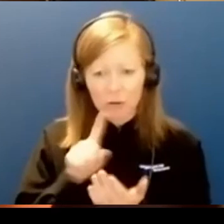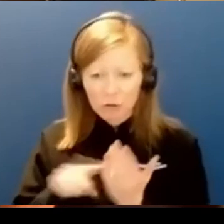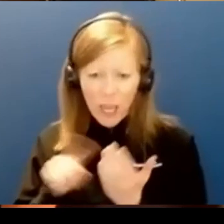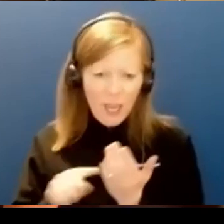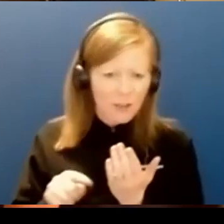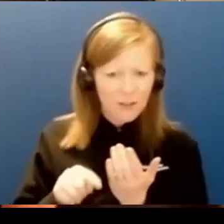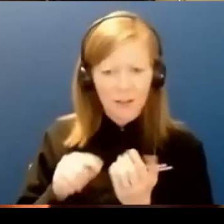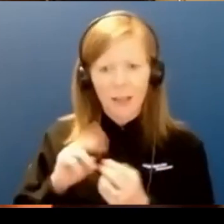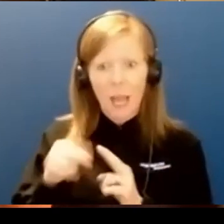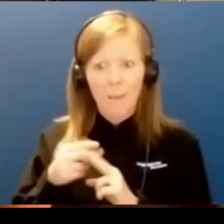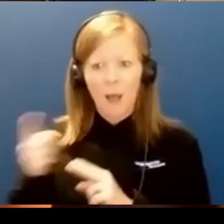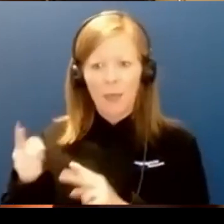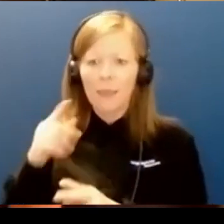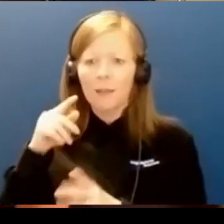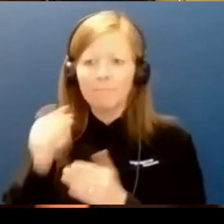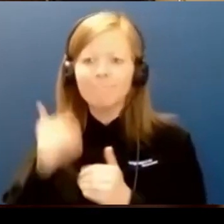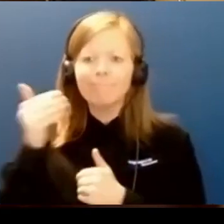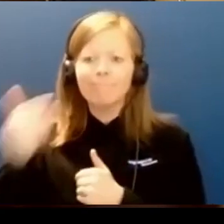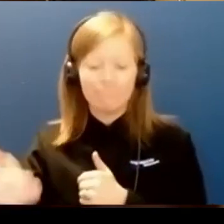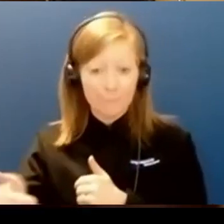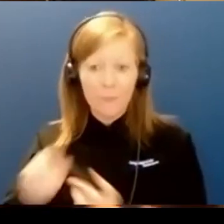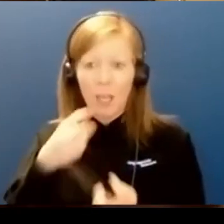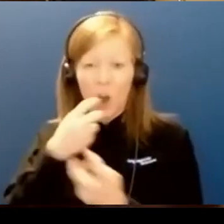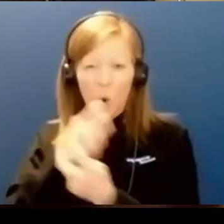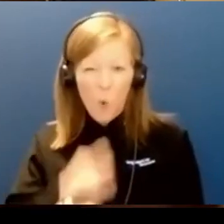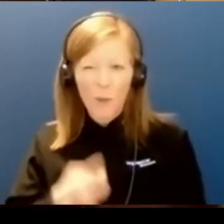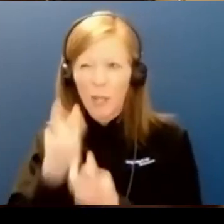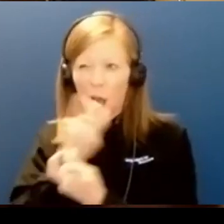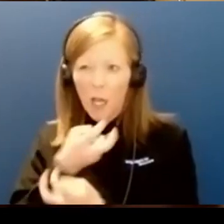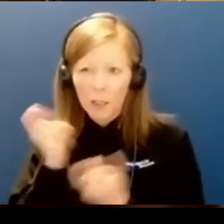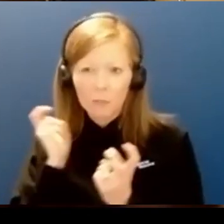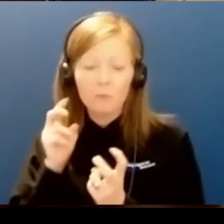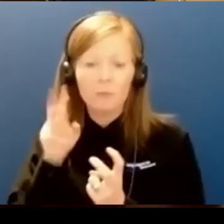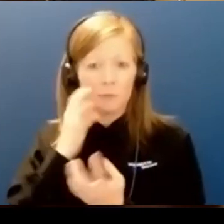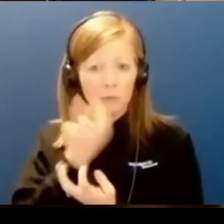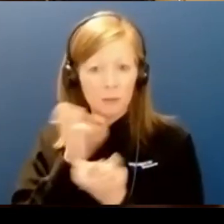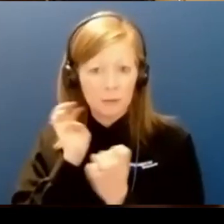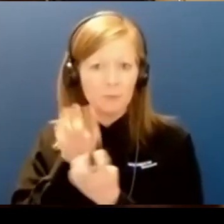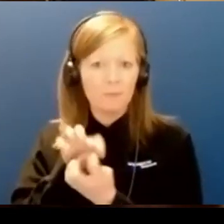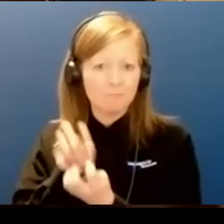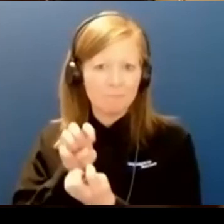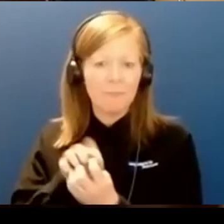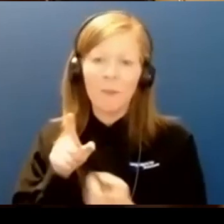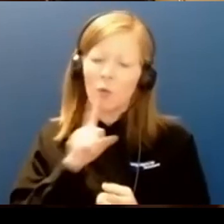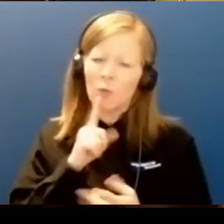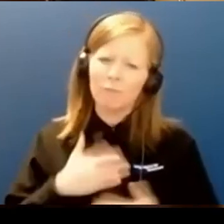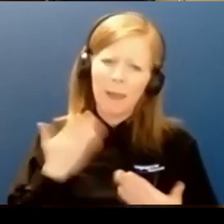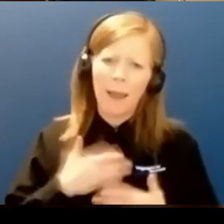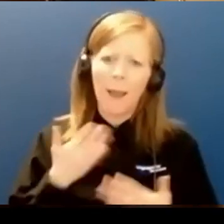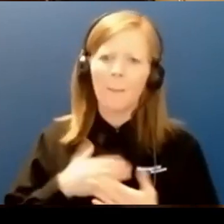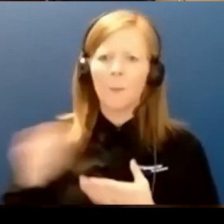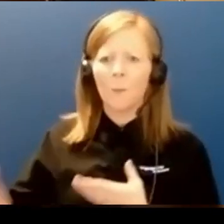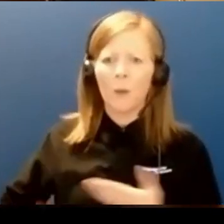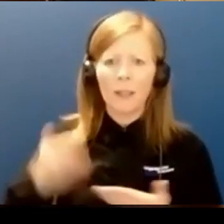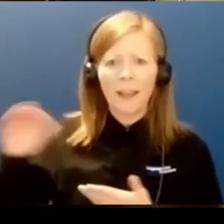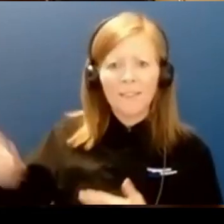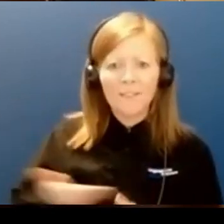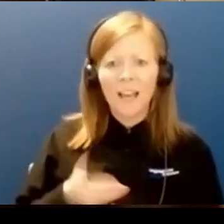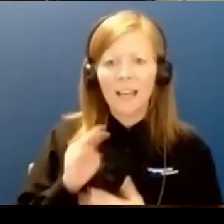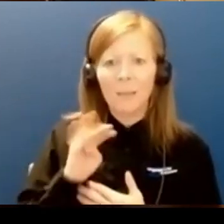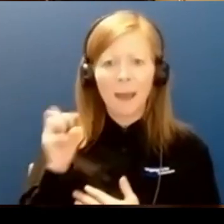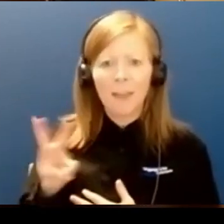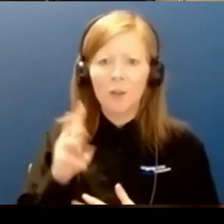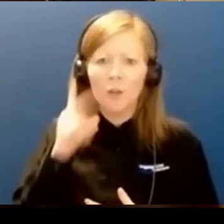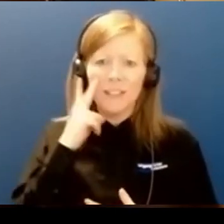some really critical components. Boy, so glad we invited Matthew Whipple. You see how